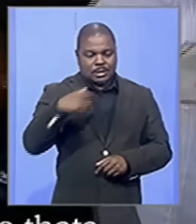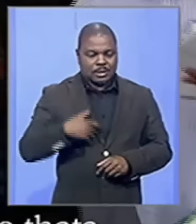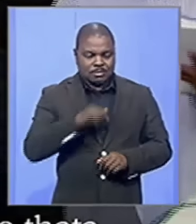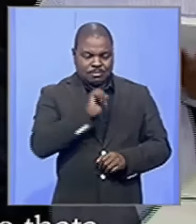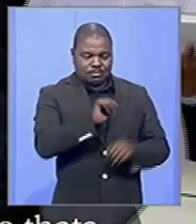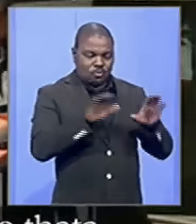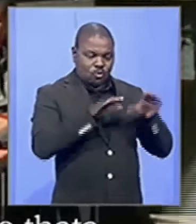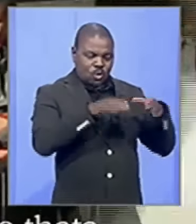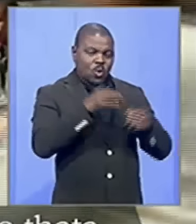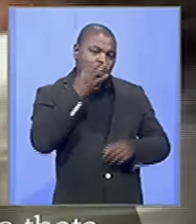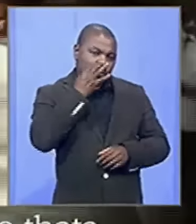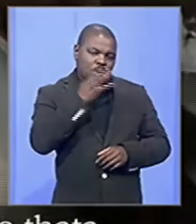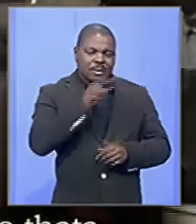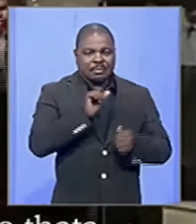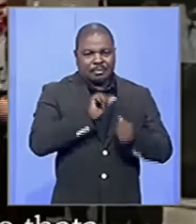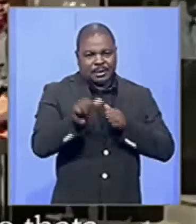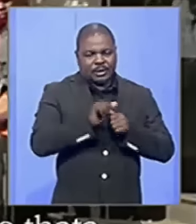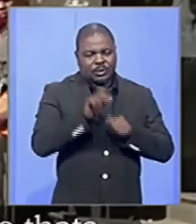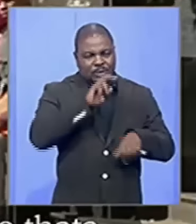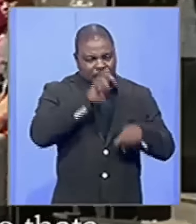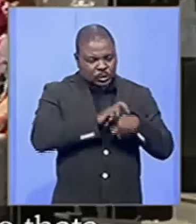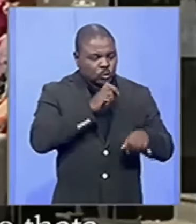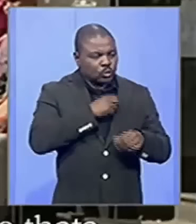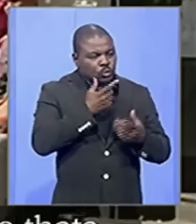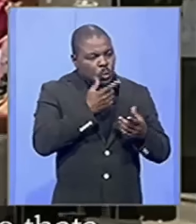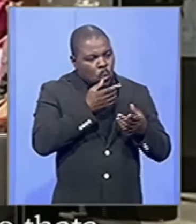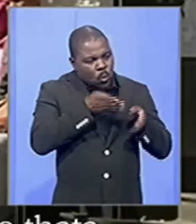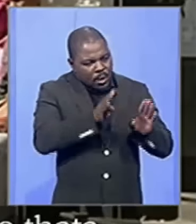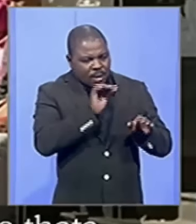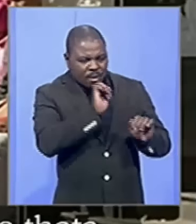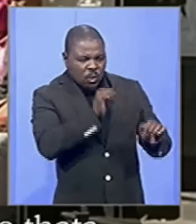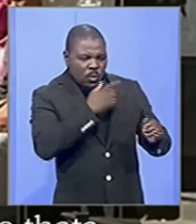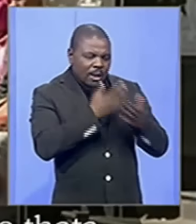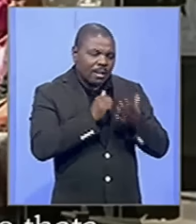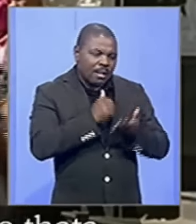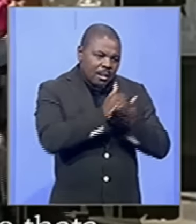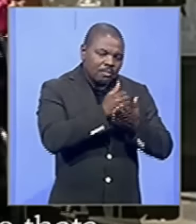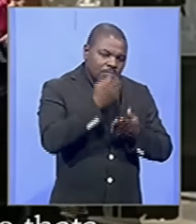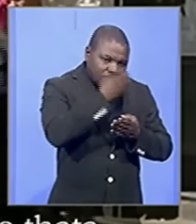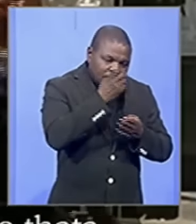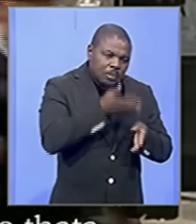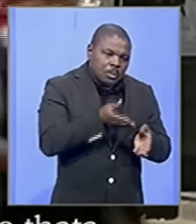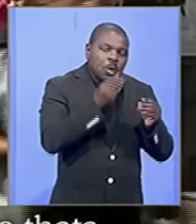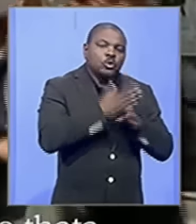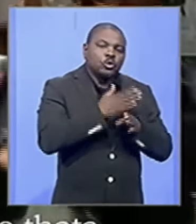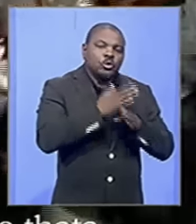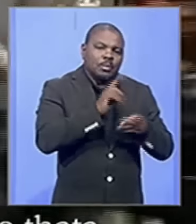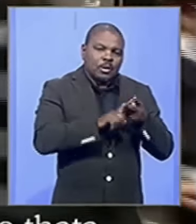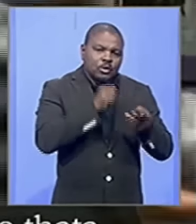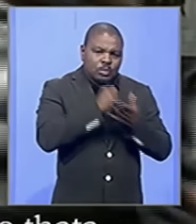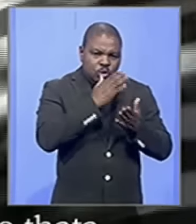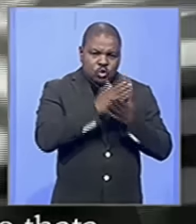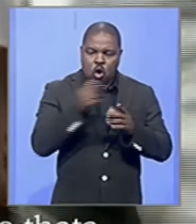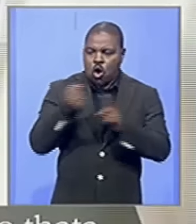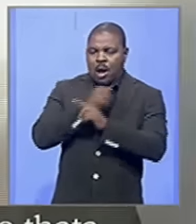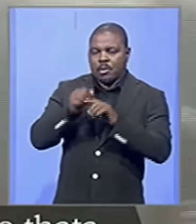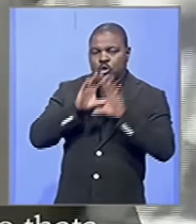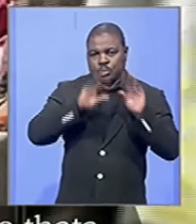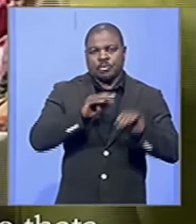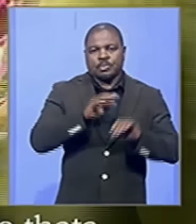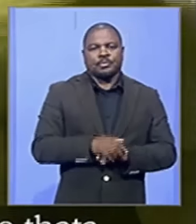gore go nne le mokgwa o le mongwe fela o ba batla tiro ba ka o dirisang go batla tiro le go thibela gore ba sotlakakiwe. Are